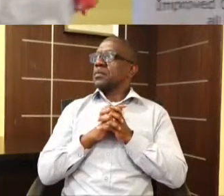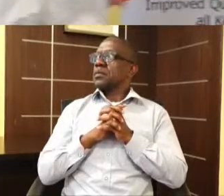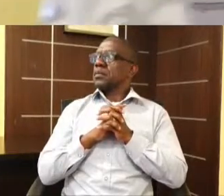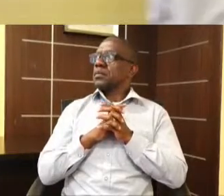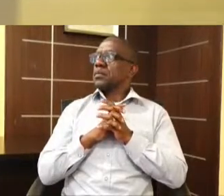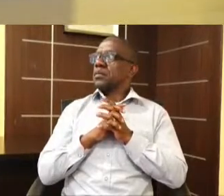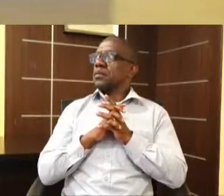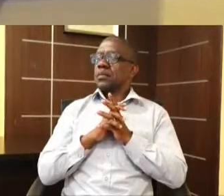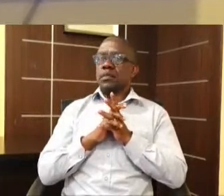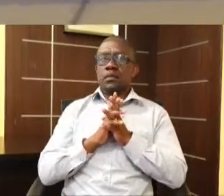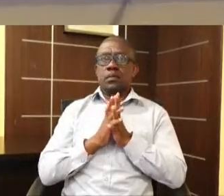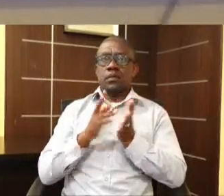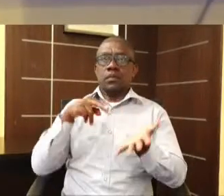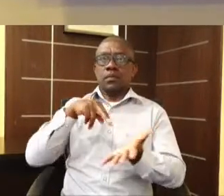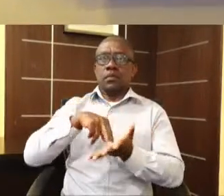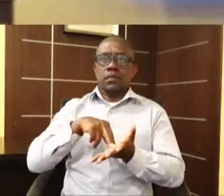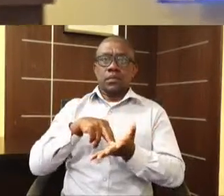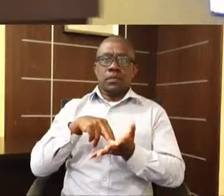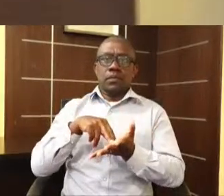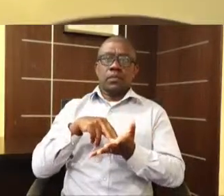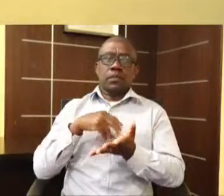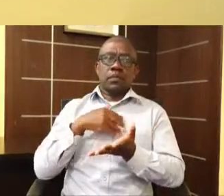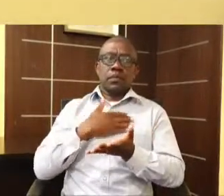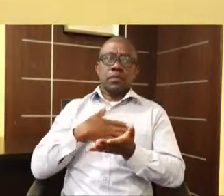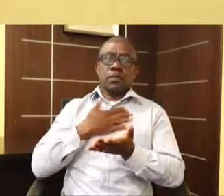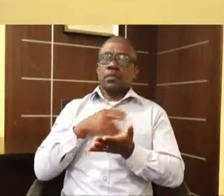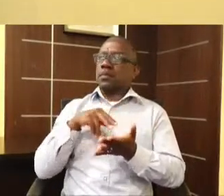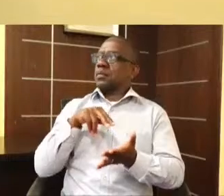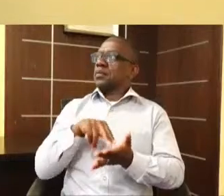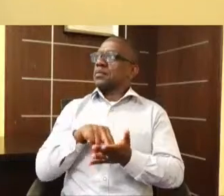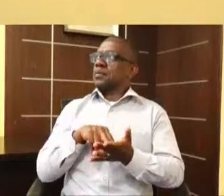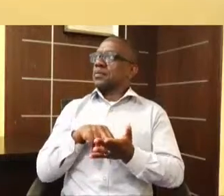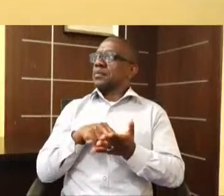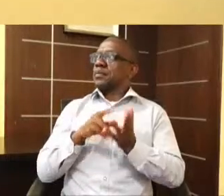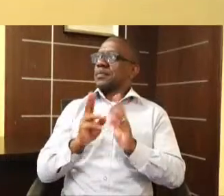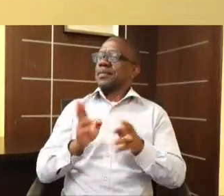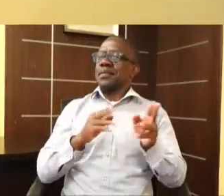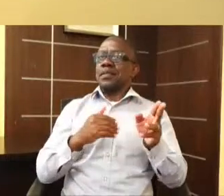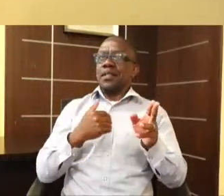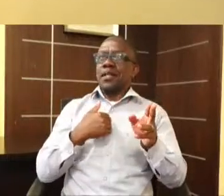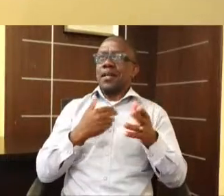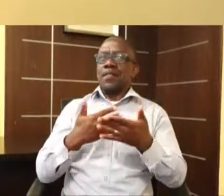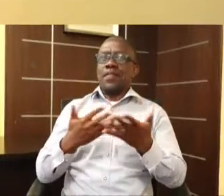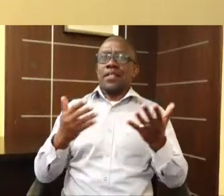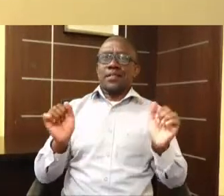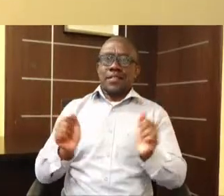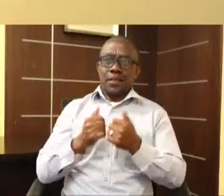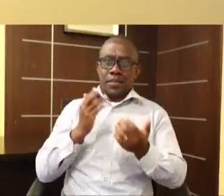Can we all stand up? Usually after lunch, there's a lot of things that happen. Huh?